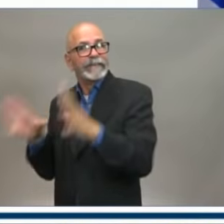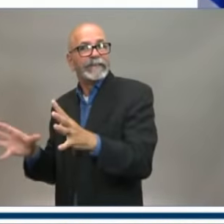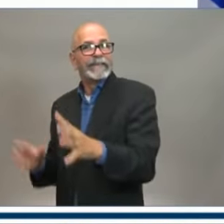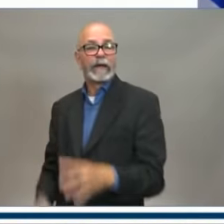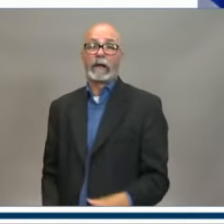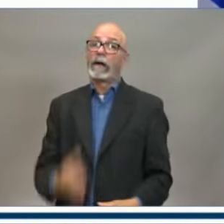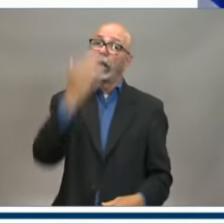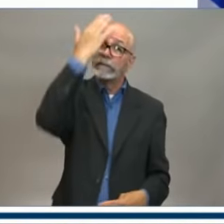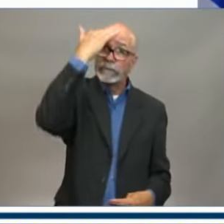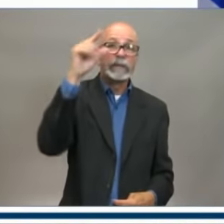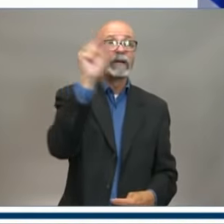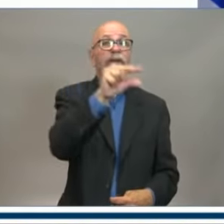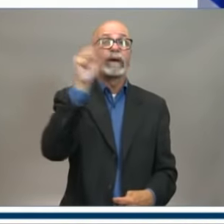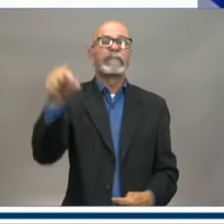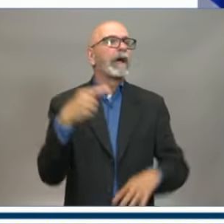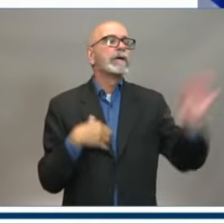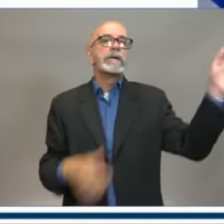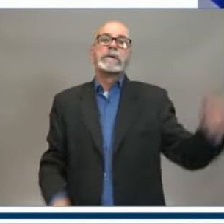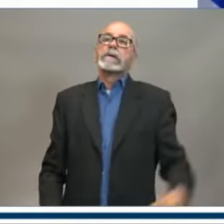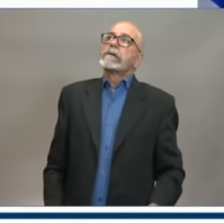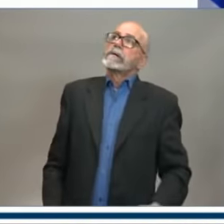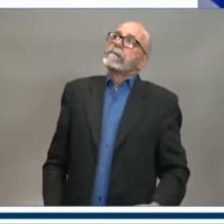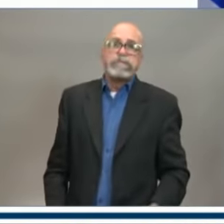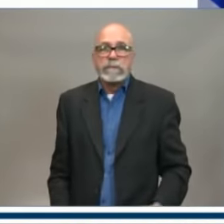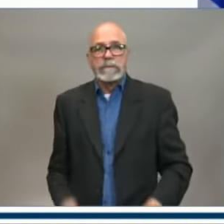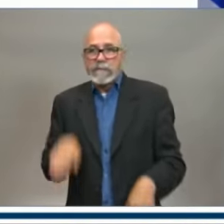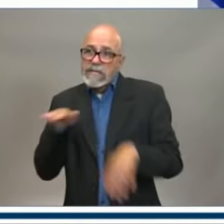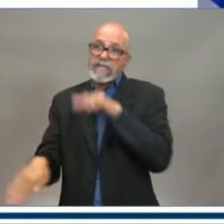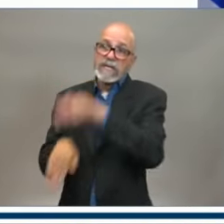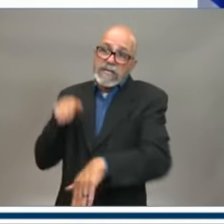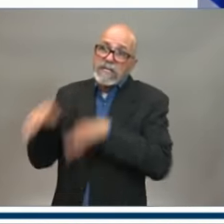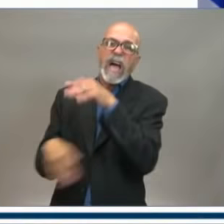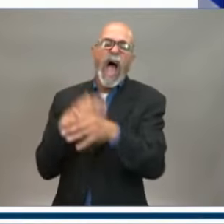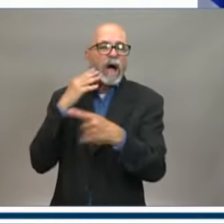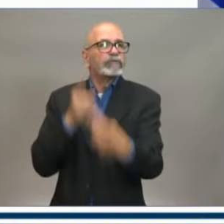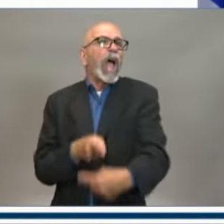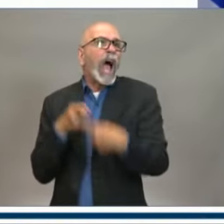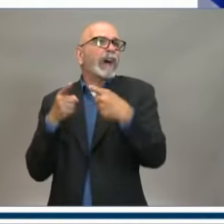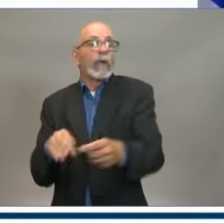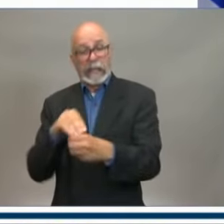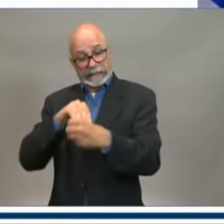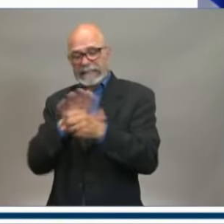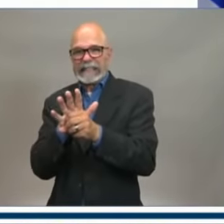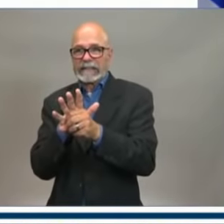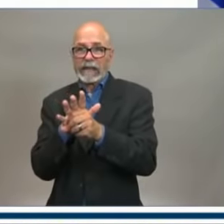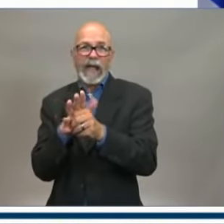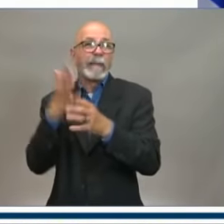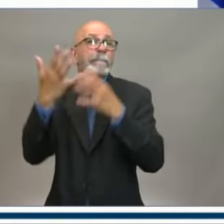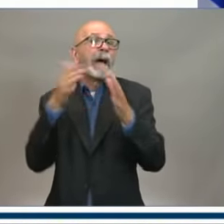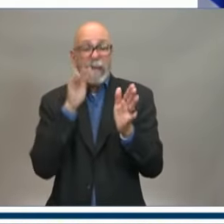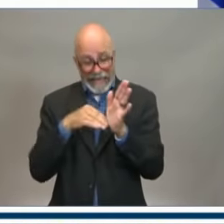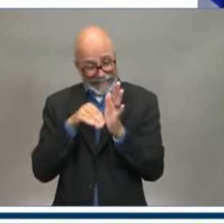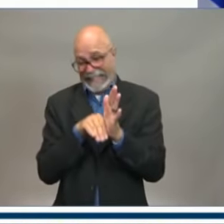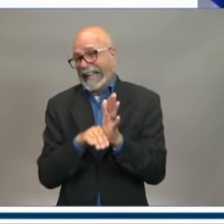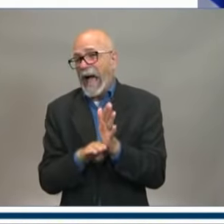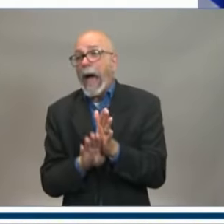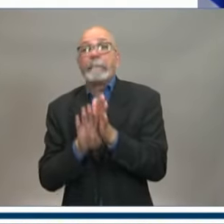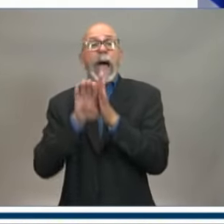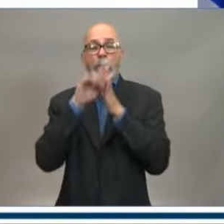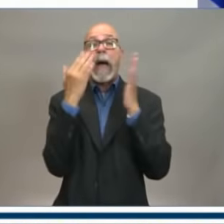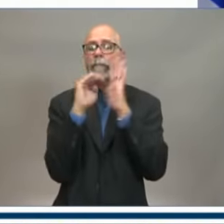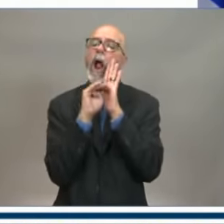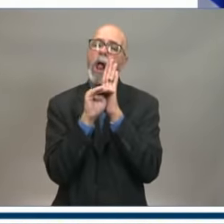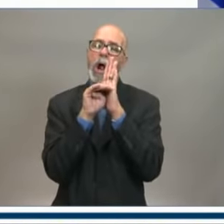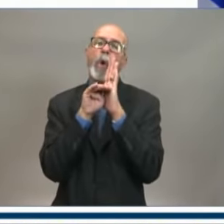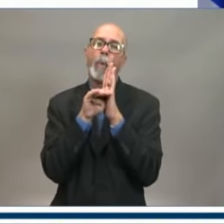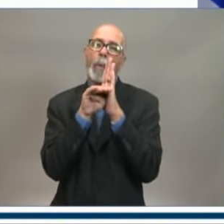with. COVID is here. COVID is not going away, even if we flatten this curve. How do we live with it? How do we